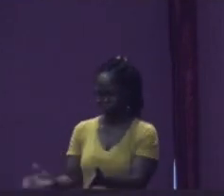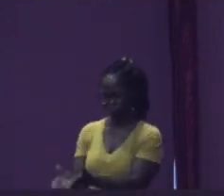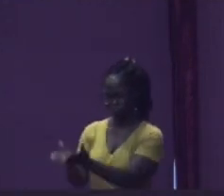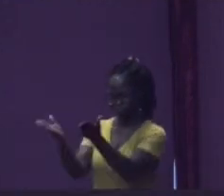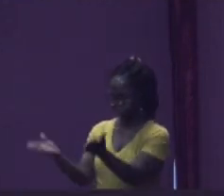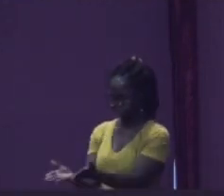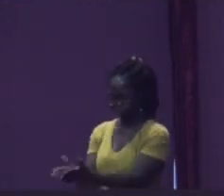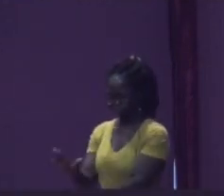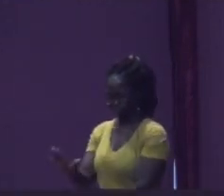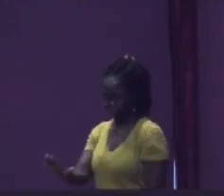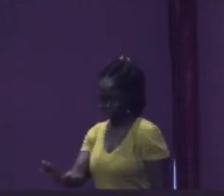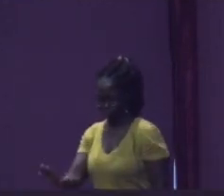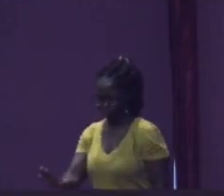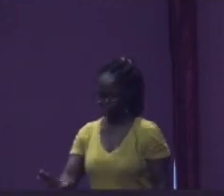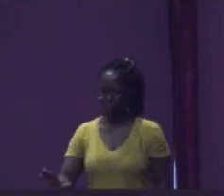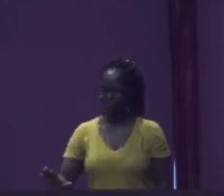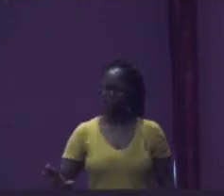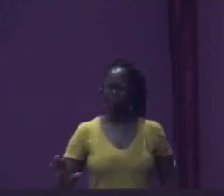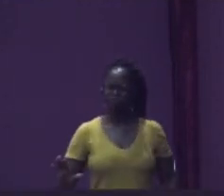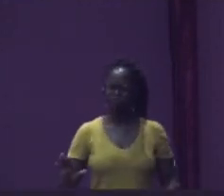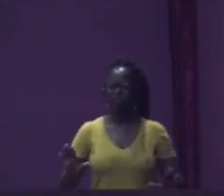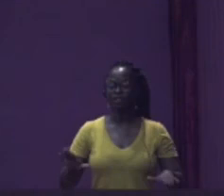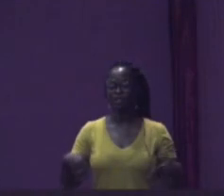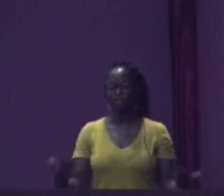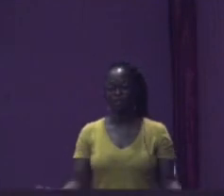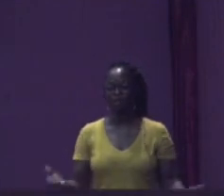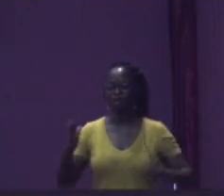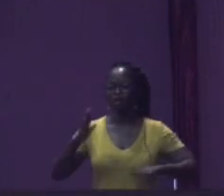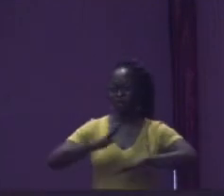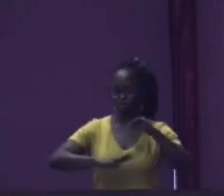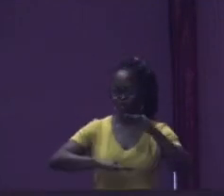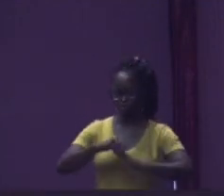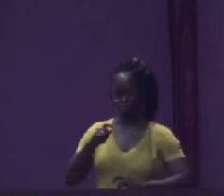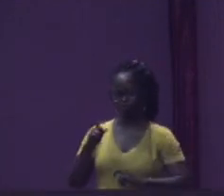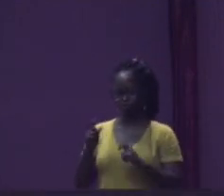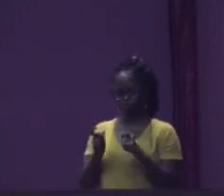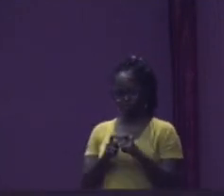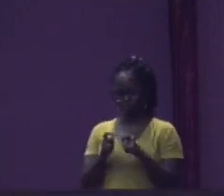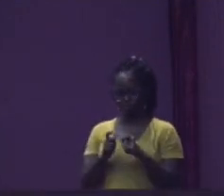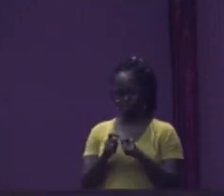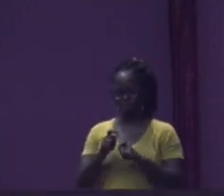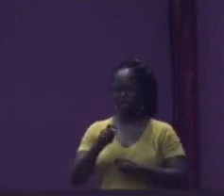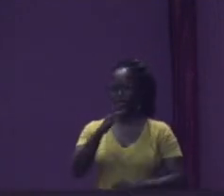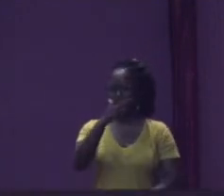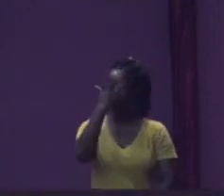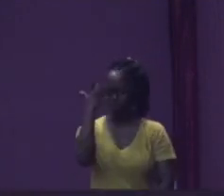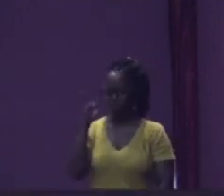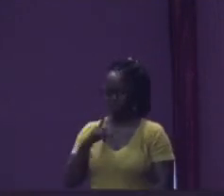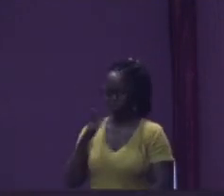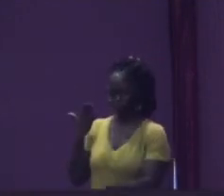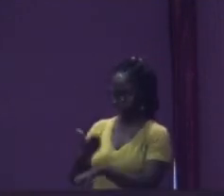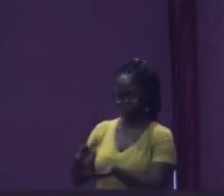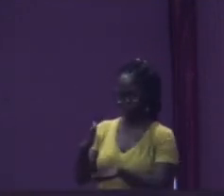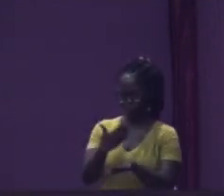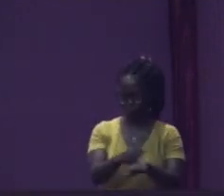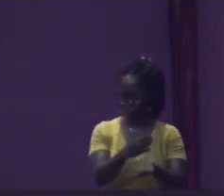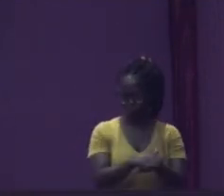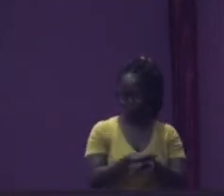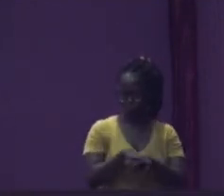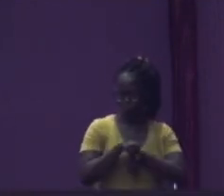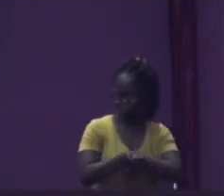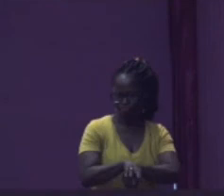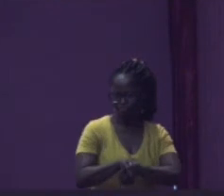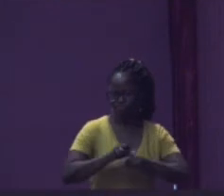So the medical profession and people giving these courses have those, I think,